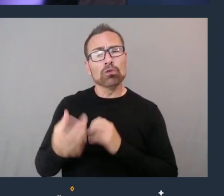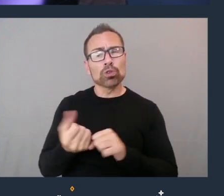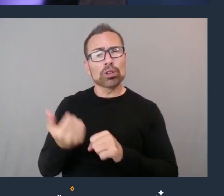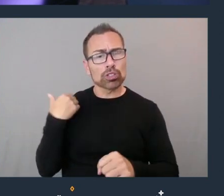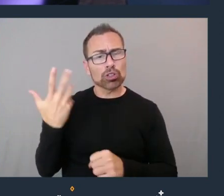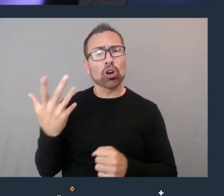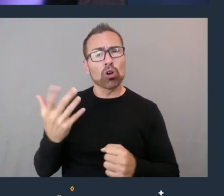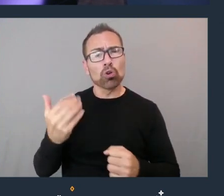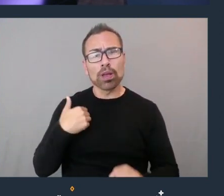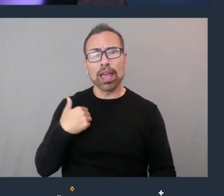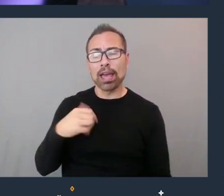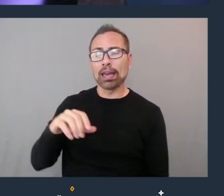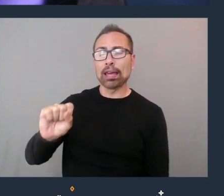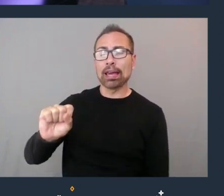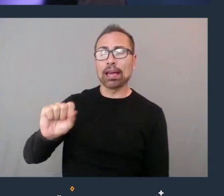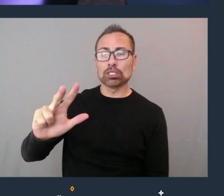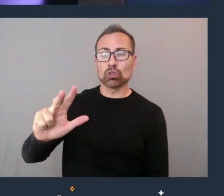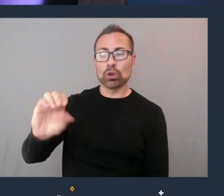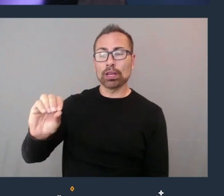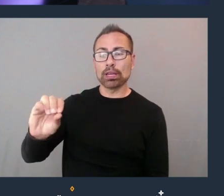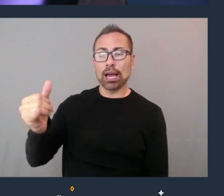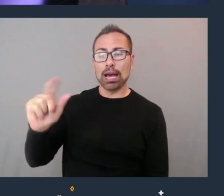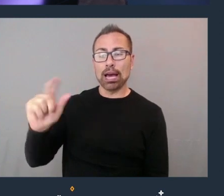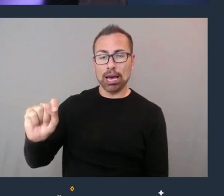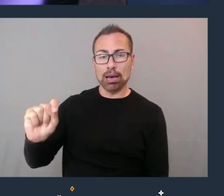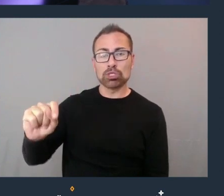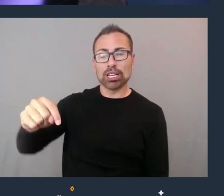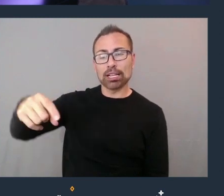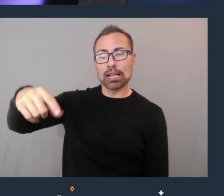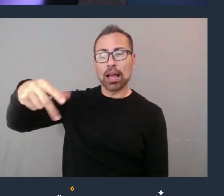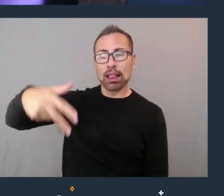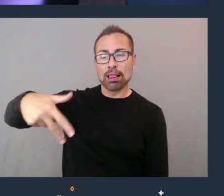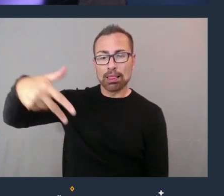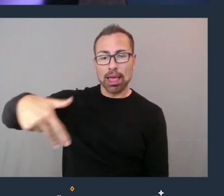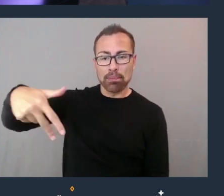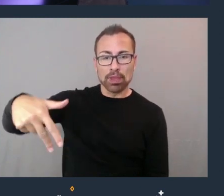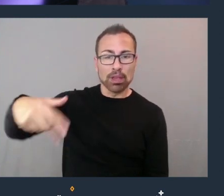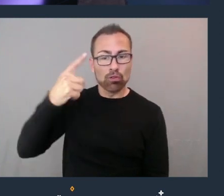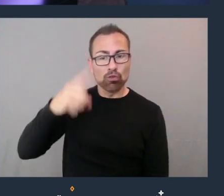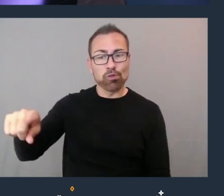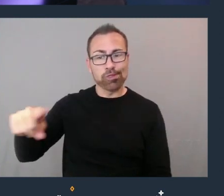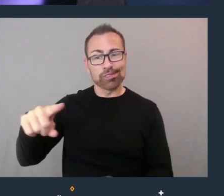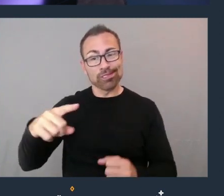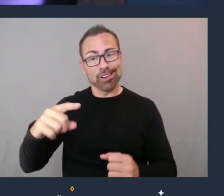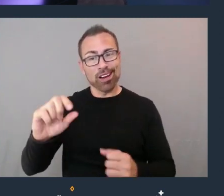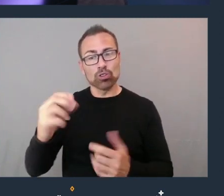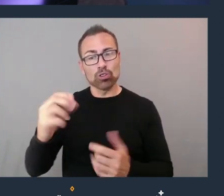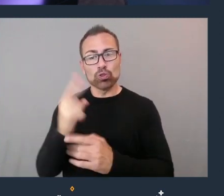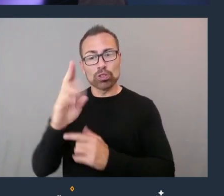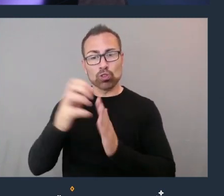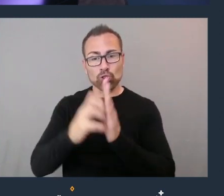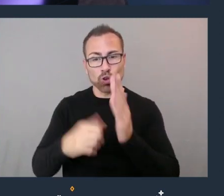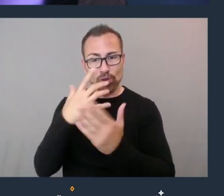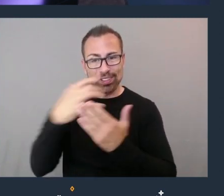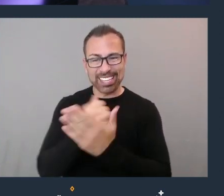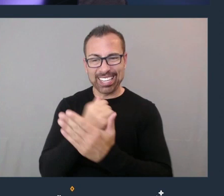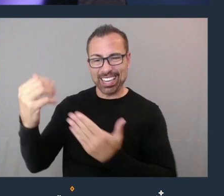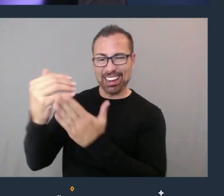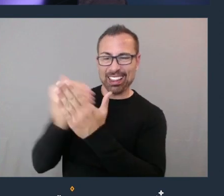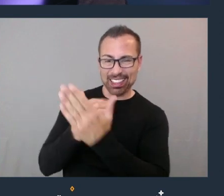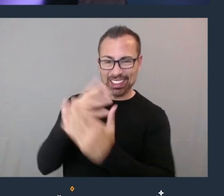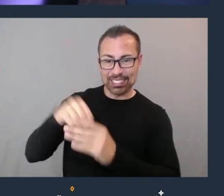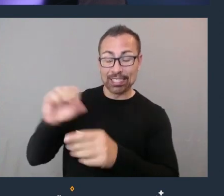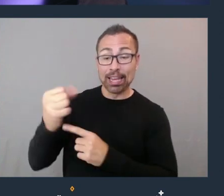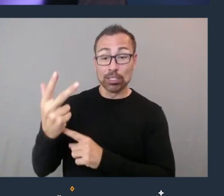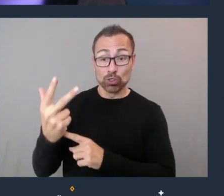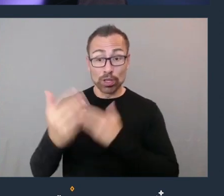you can add your own code to get, list, and head requests in S3 to modify and process data as it's returned to an application.